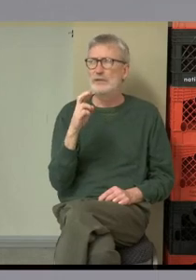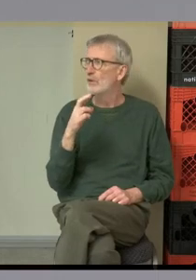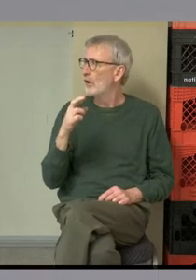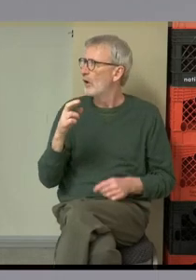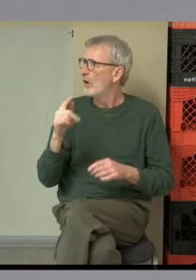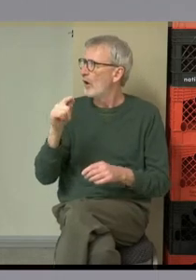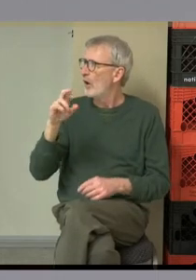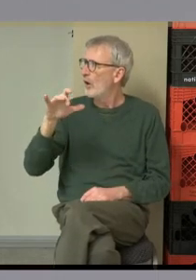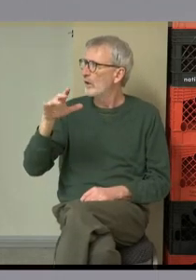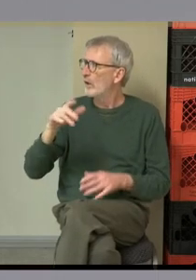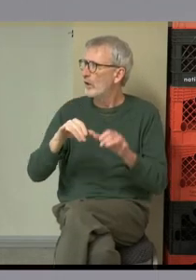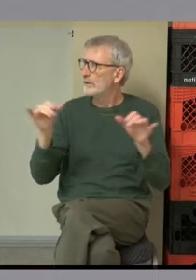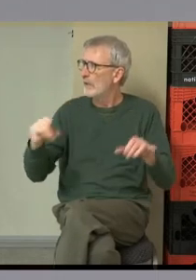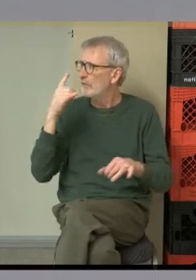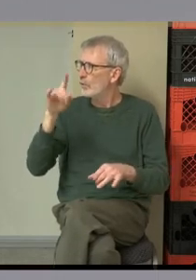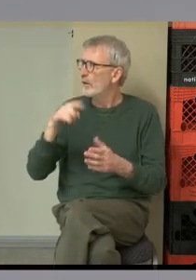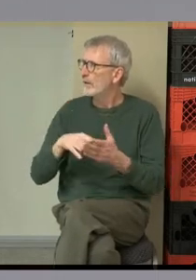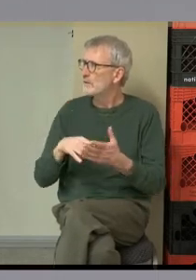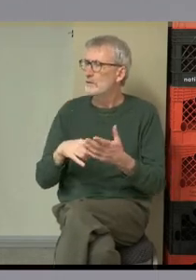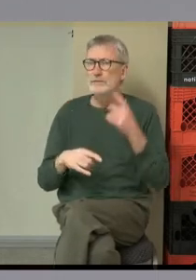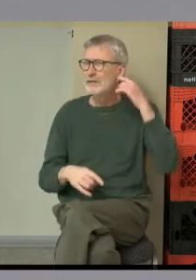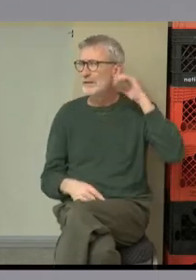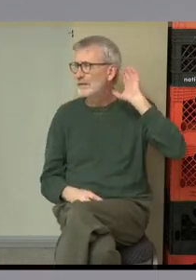for the Department of Public Works. And